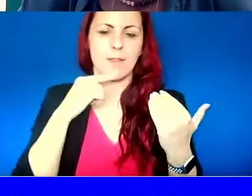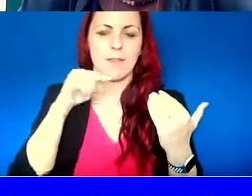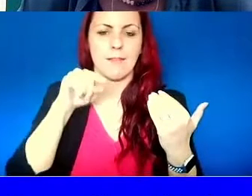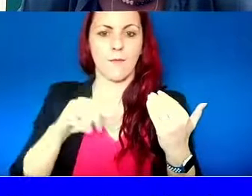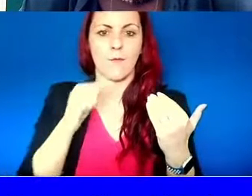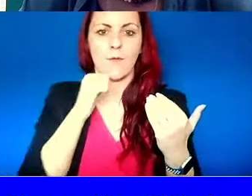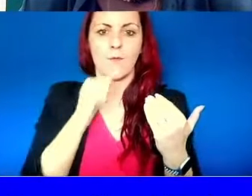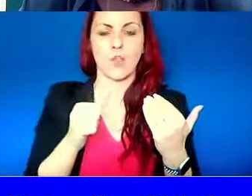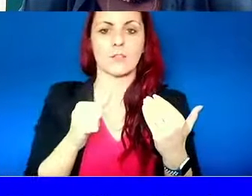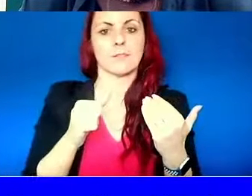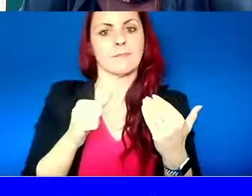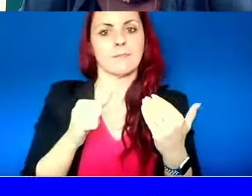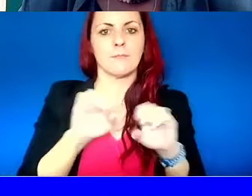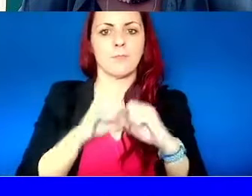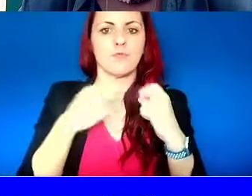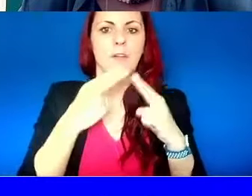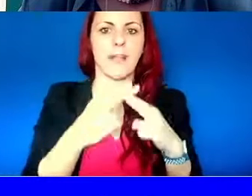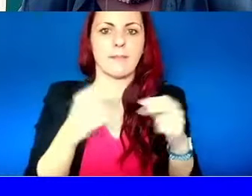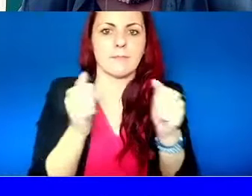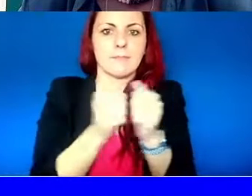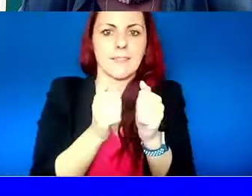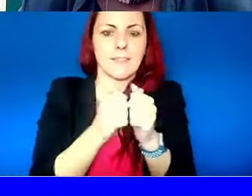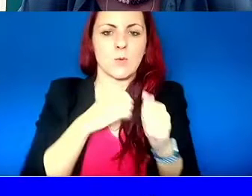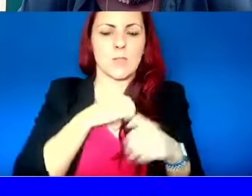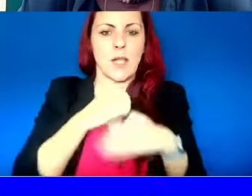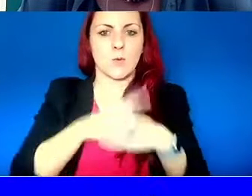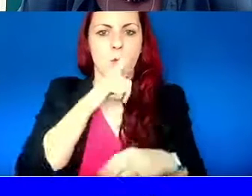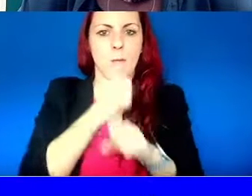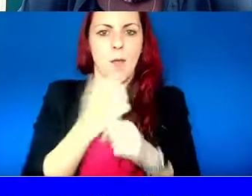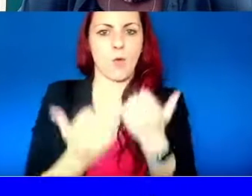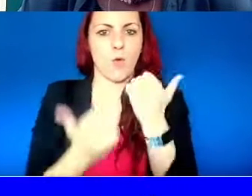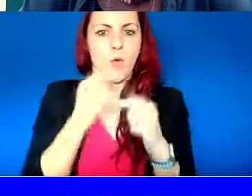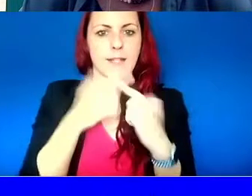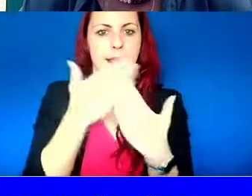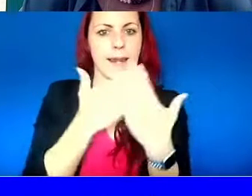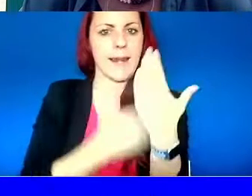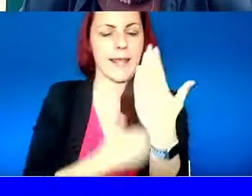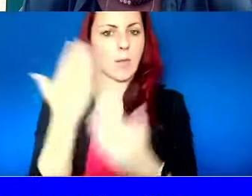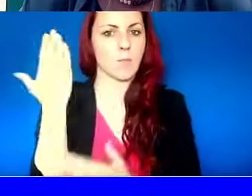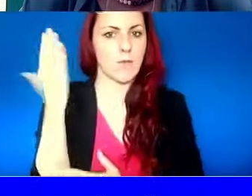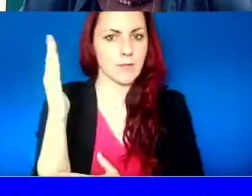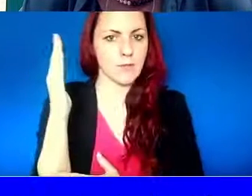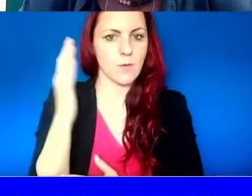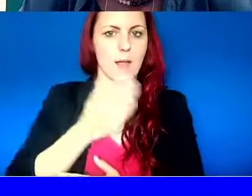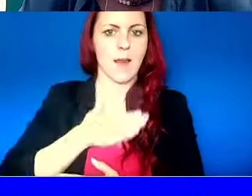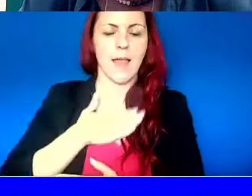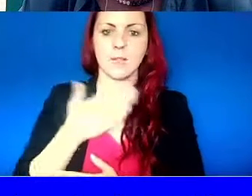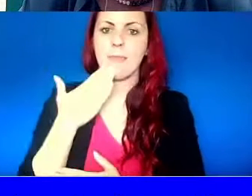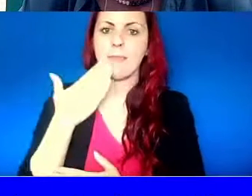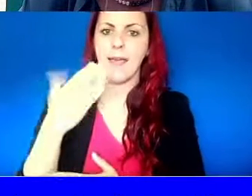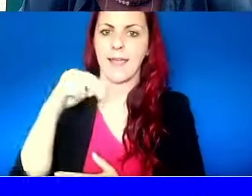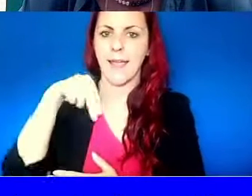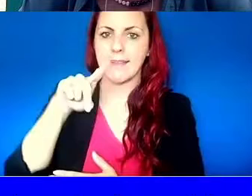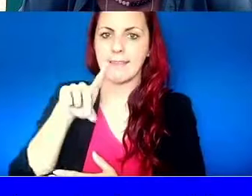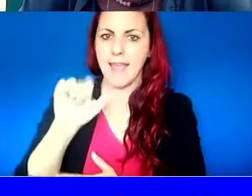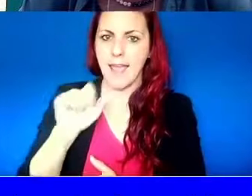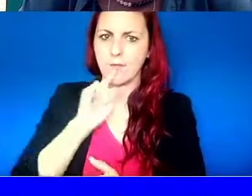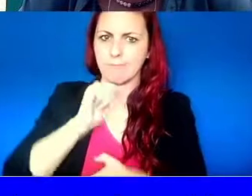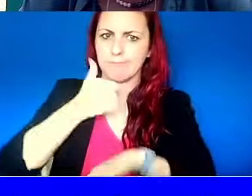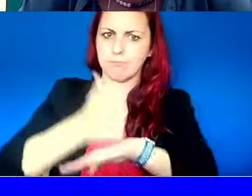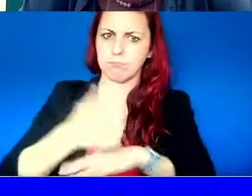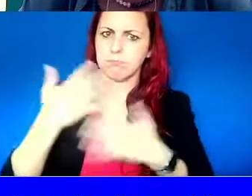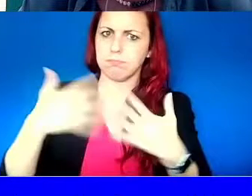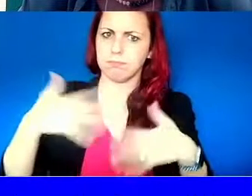first breakout session on the courts and legal professionals. I would like to thank the NDA for putting on such an